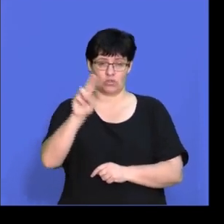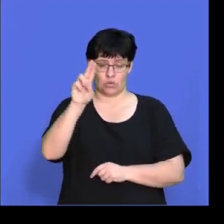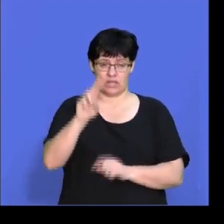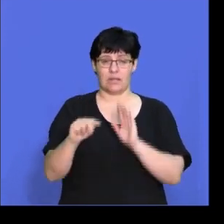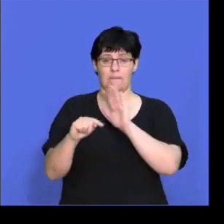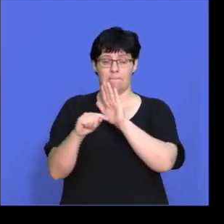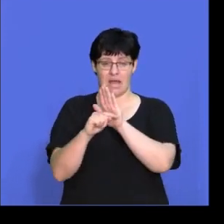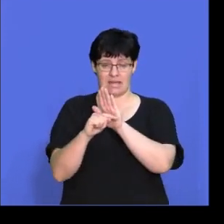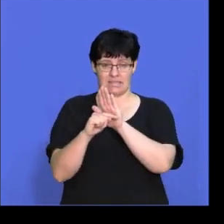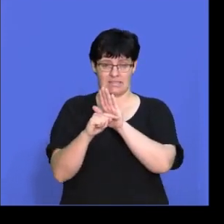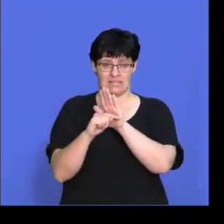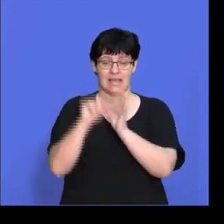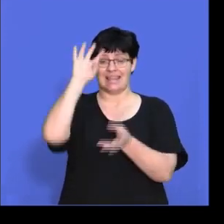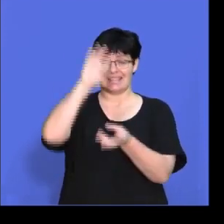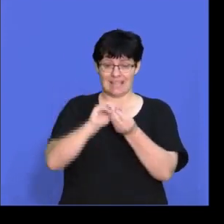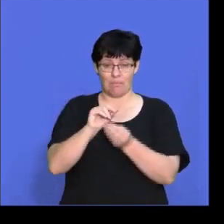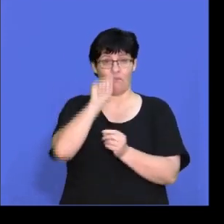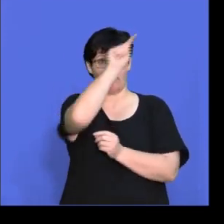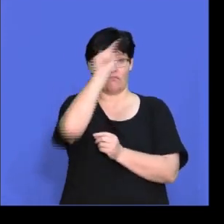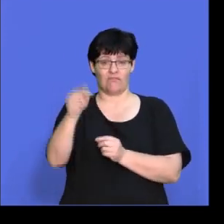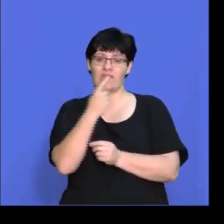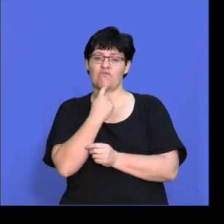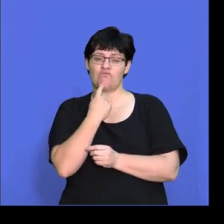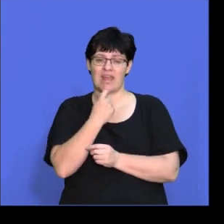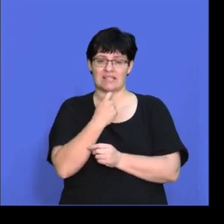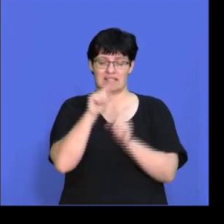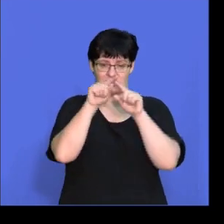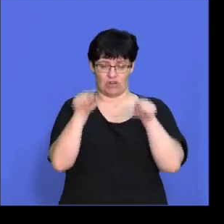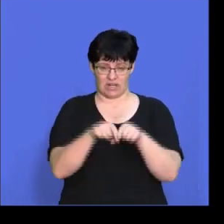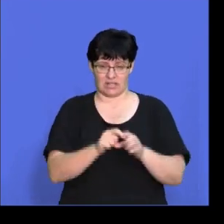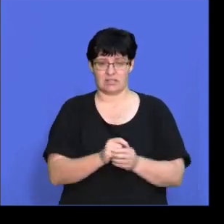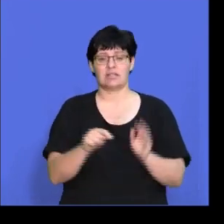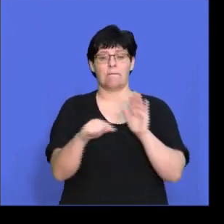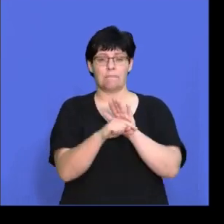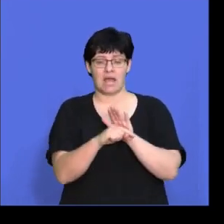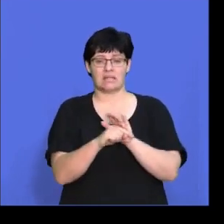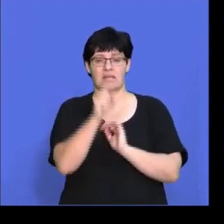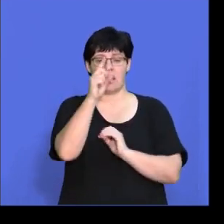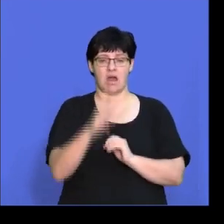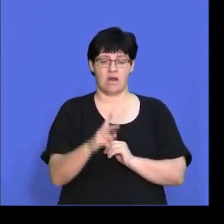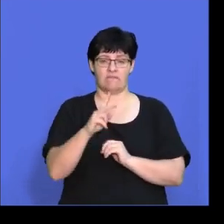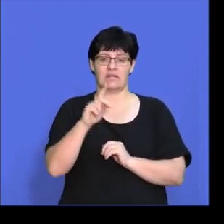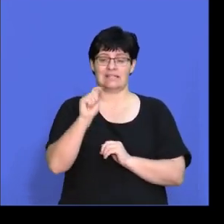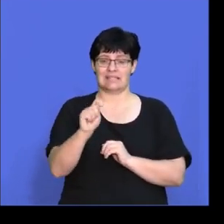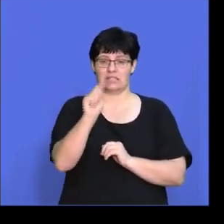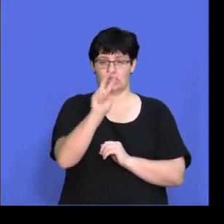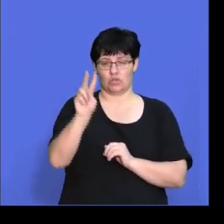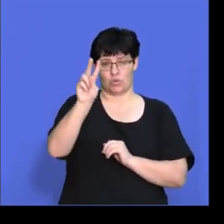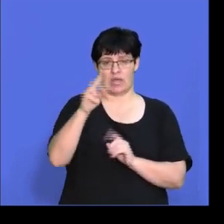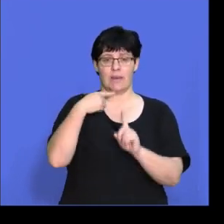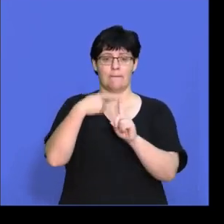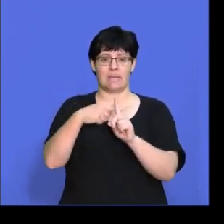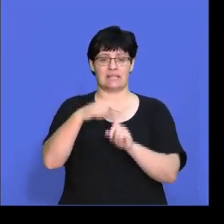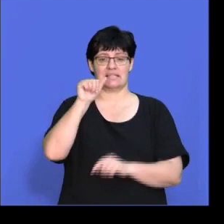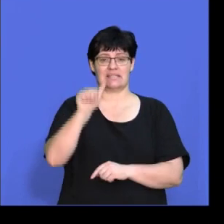centimeters squared, minus the sum of all the areas of those little triangles, which was minus a half t